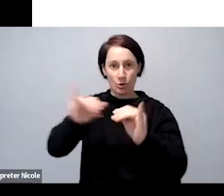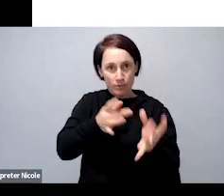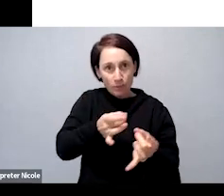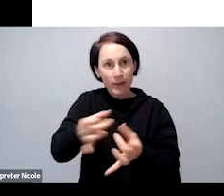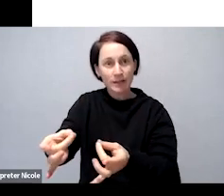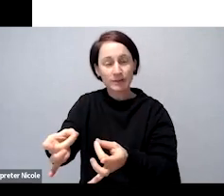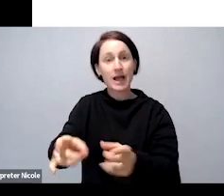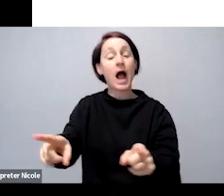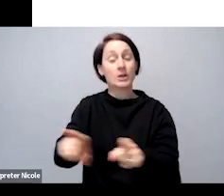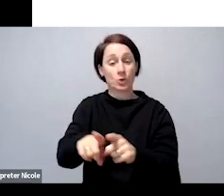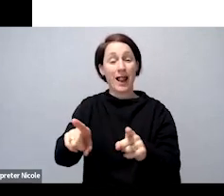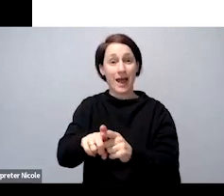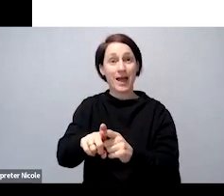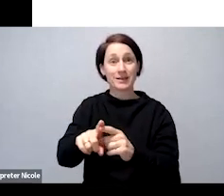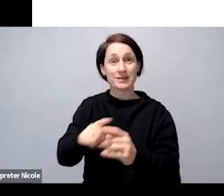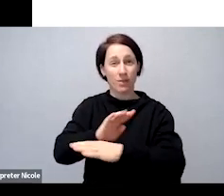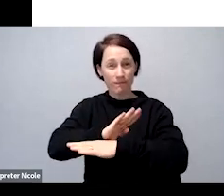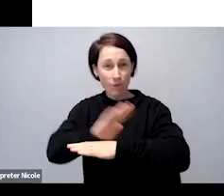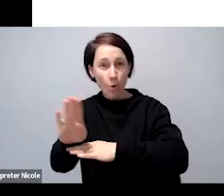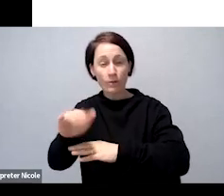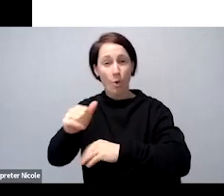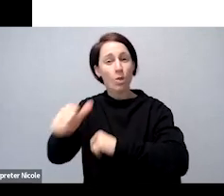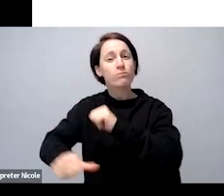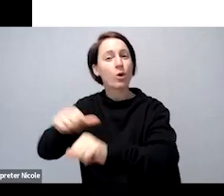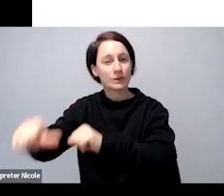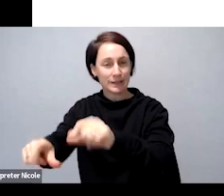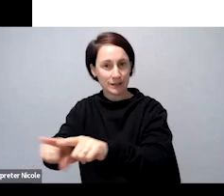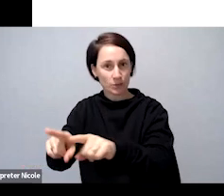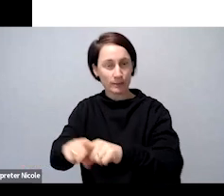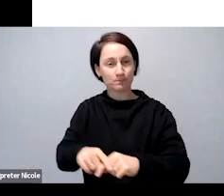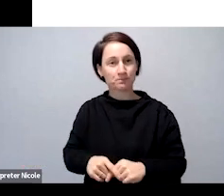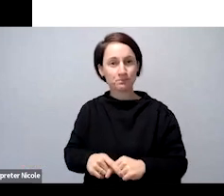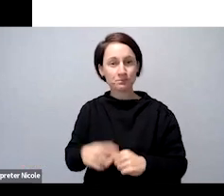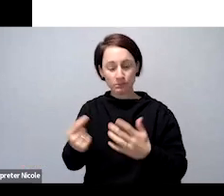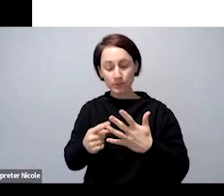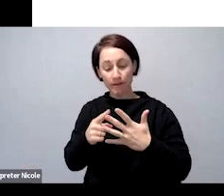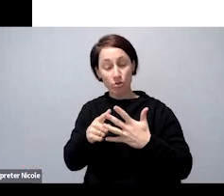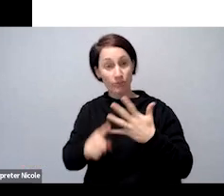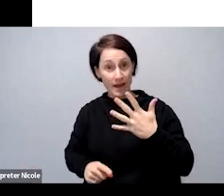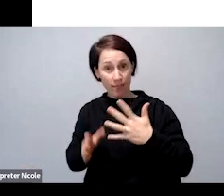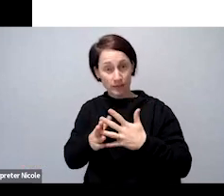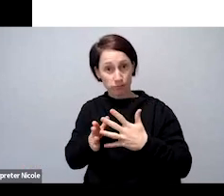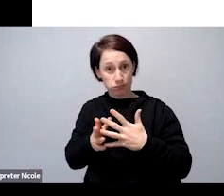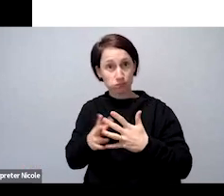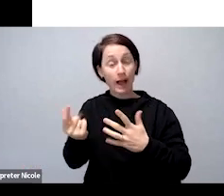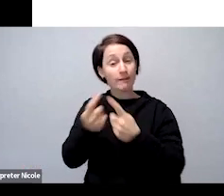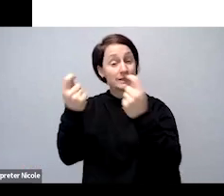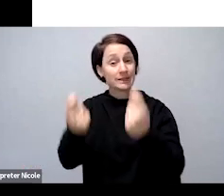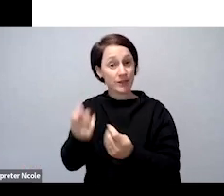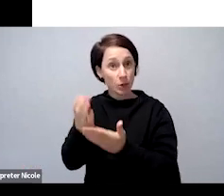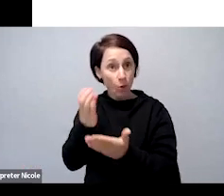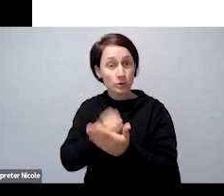planning forums or process as well. The other 3, the person-centered emergency preparedness certificate course,